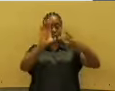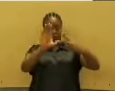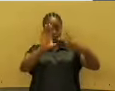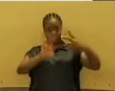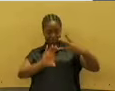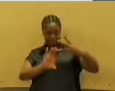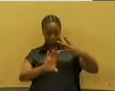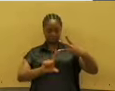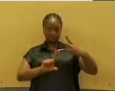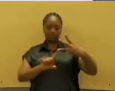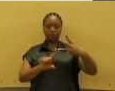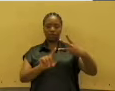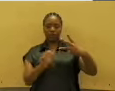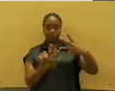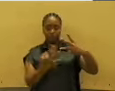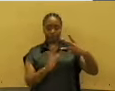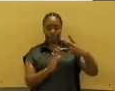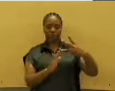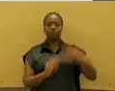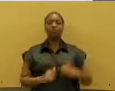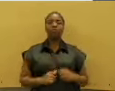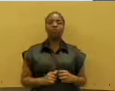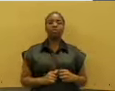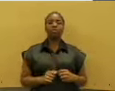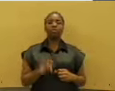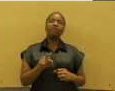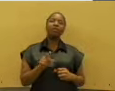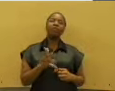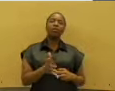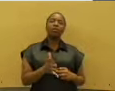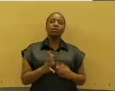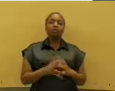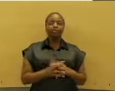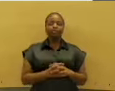And we can say that sexual justice is,